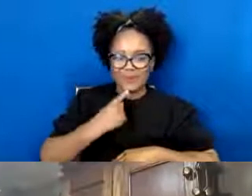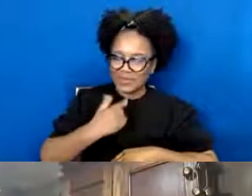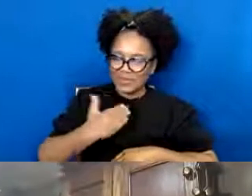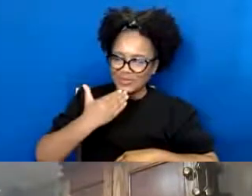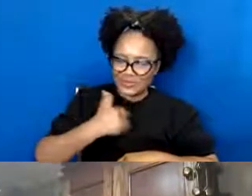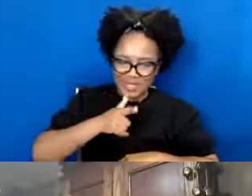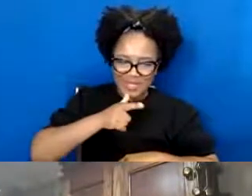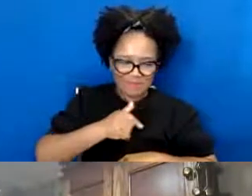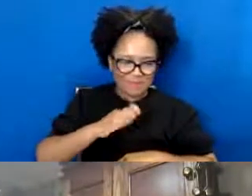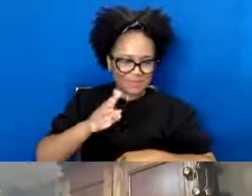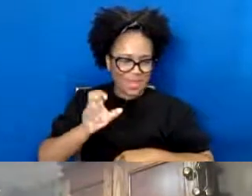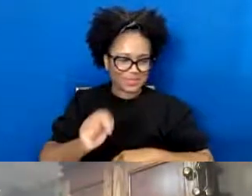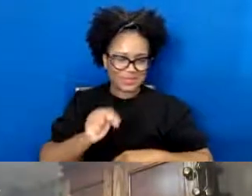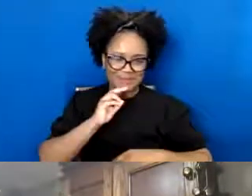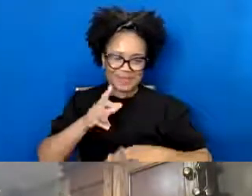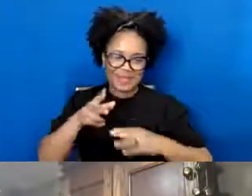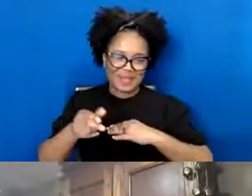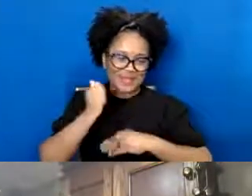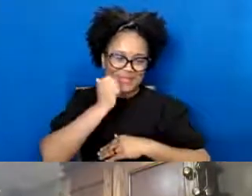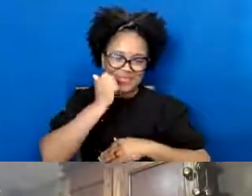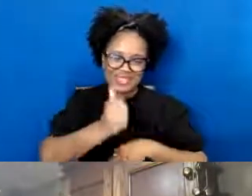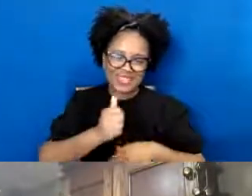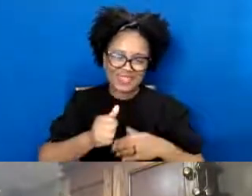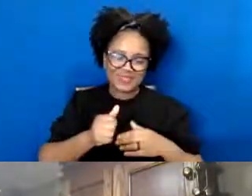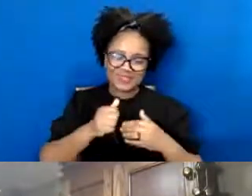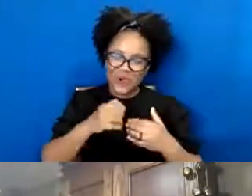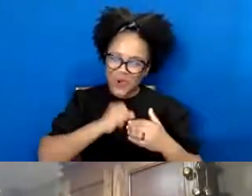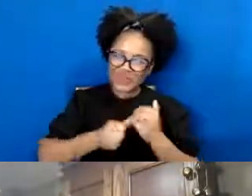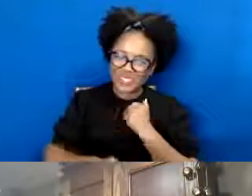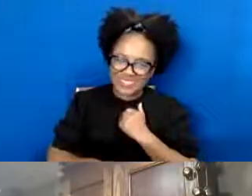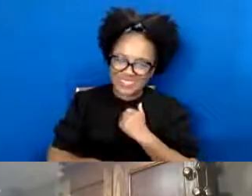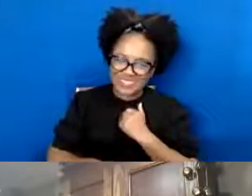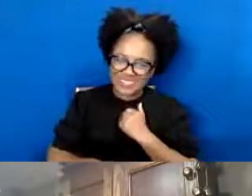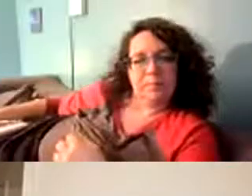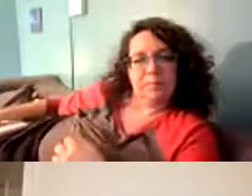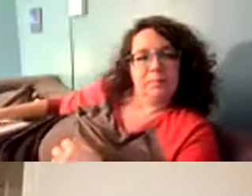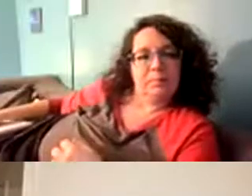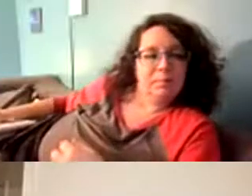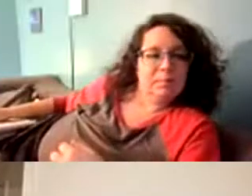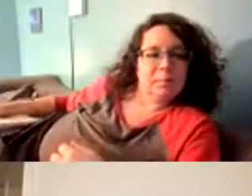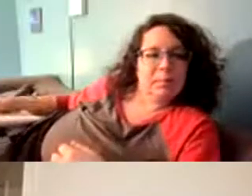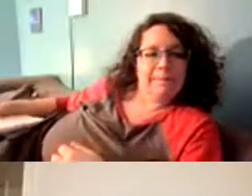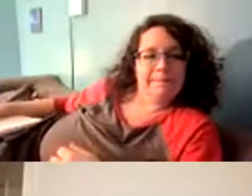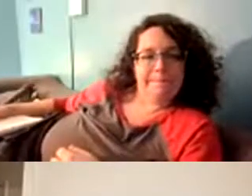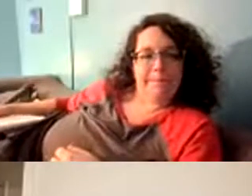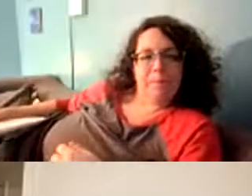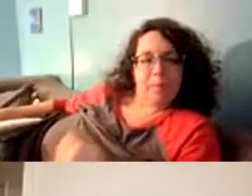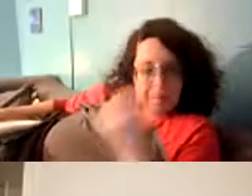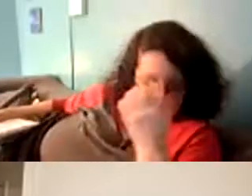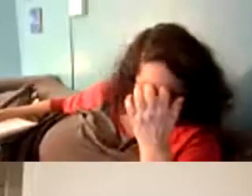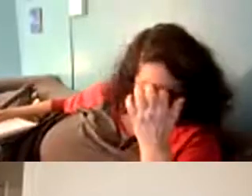Yeah, showing out now. Thank you. So we got Crystal and Joy at the last two. All right, so Crystal.